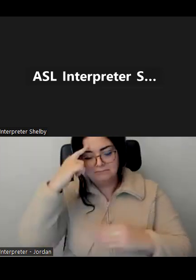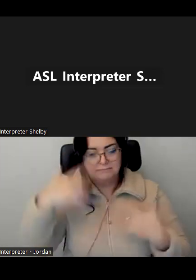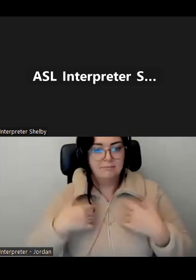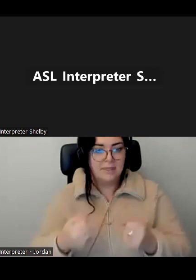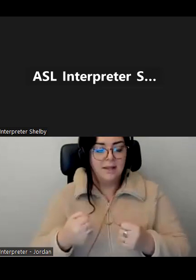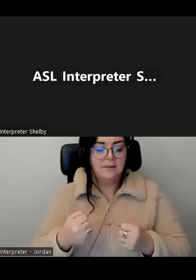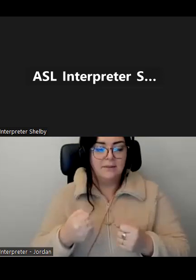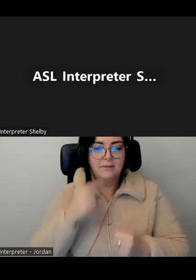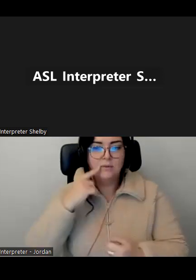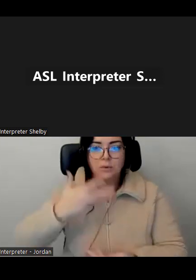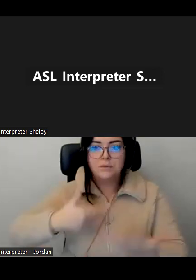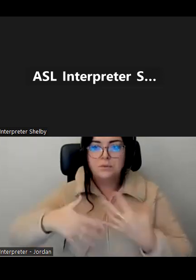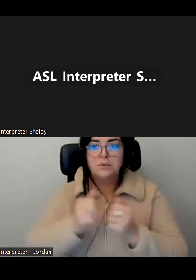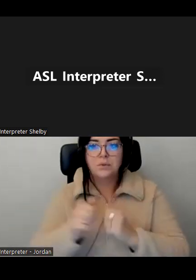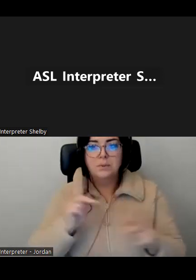the isolation.